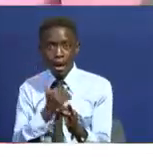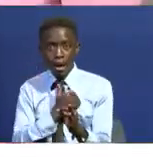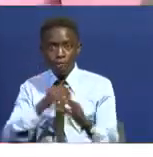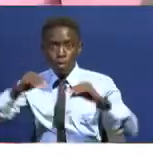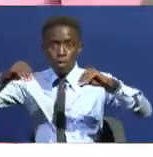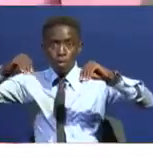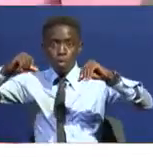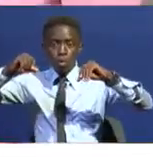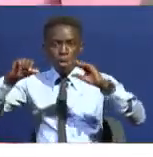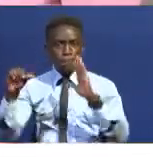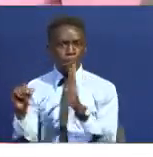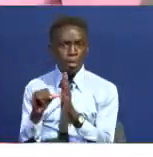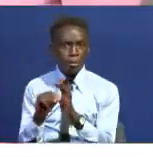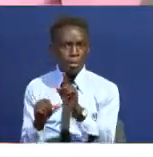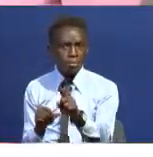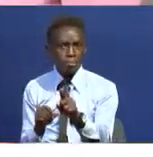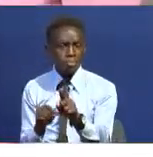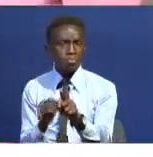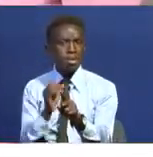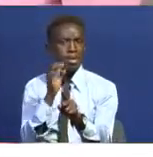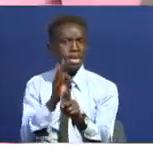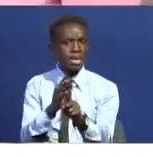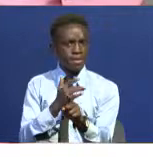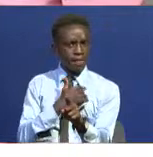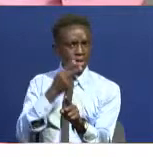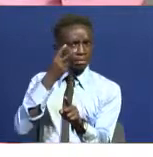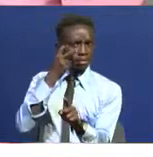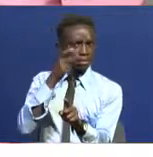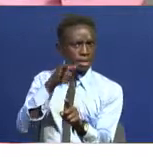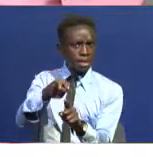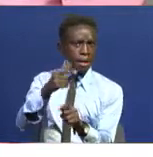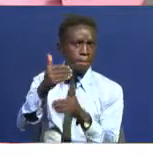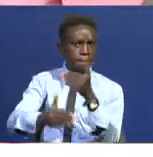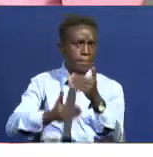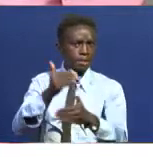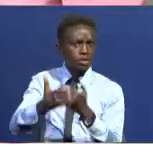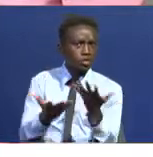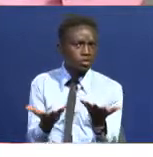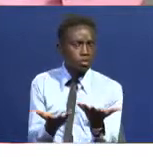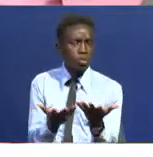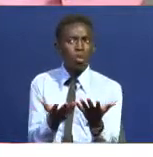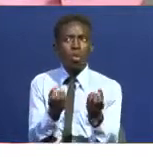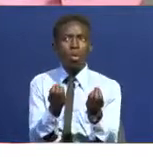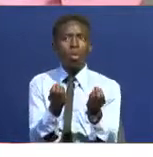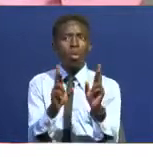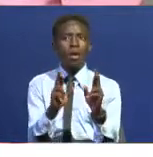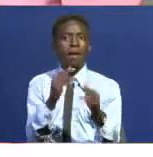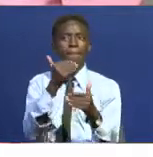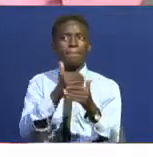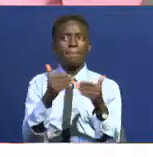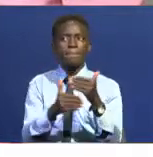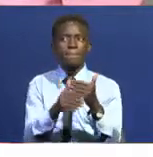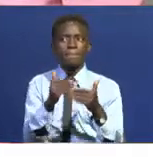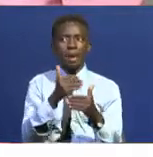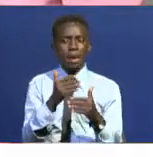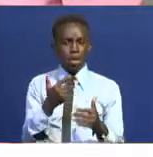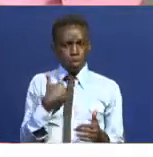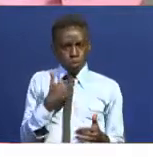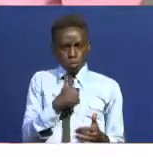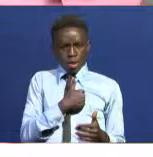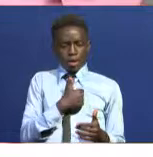issues in terms of defects, should there be any suspicion or materials is reported to be suspect, or during our routine quality